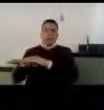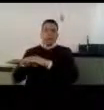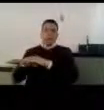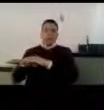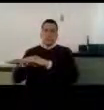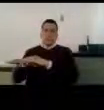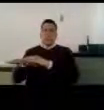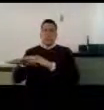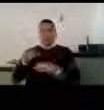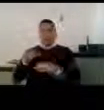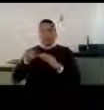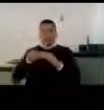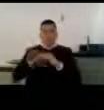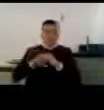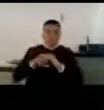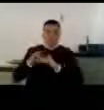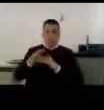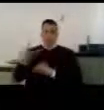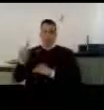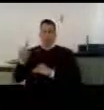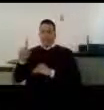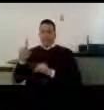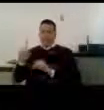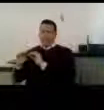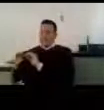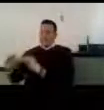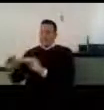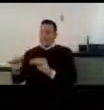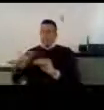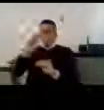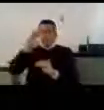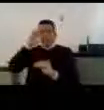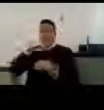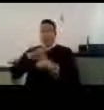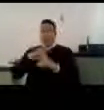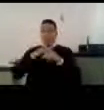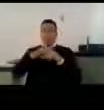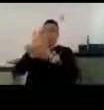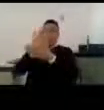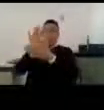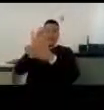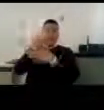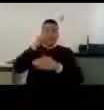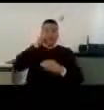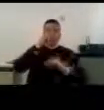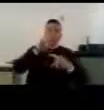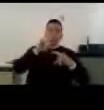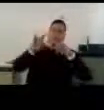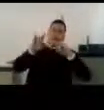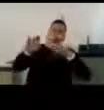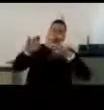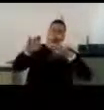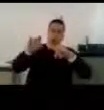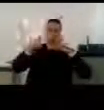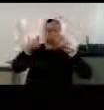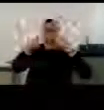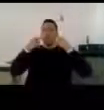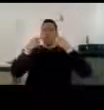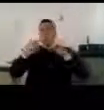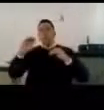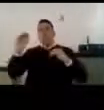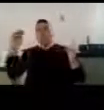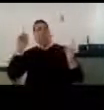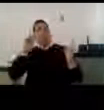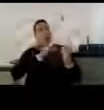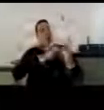in disability, because obviously all the kids are just laughing at him, no one is actually even going